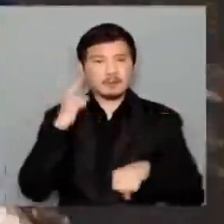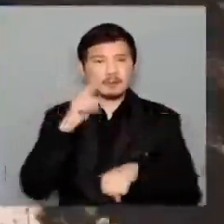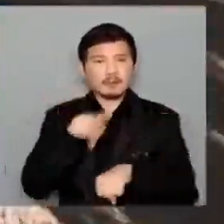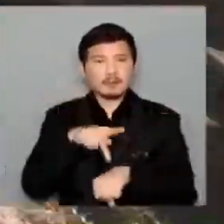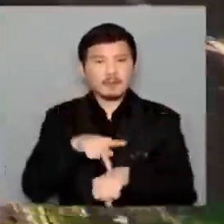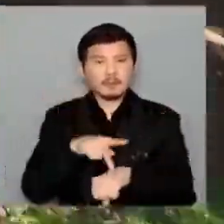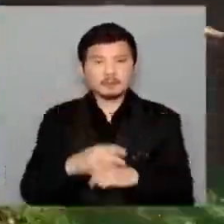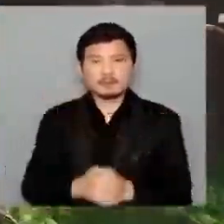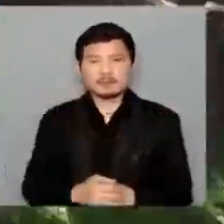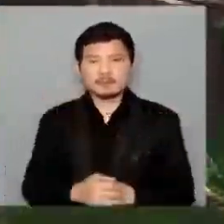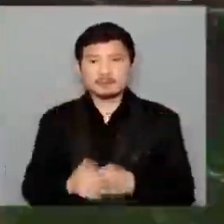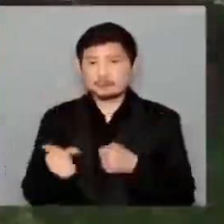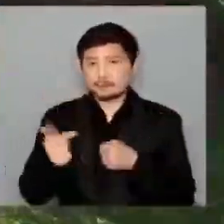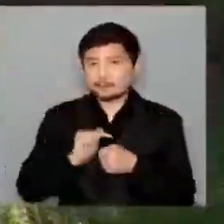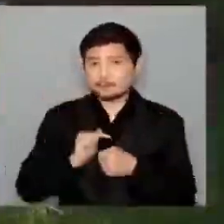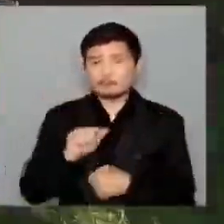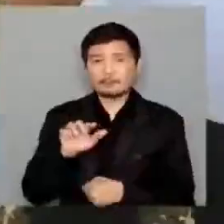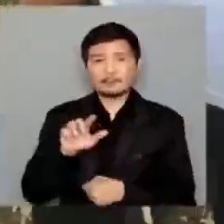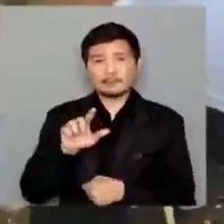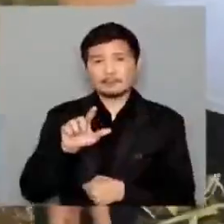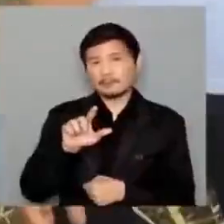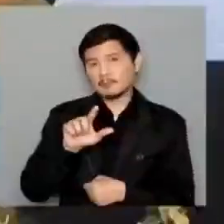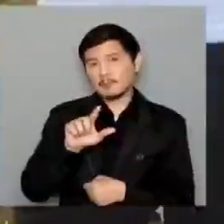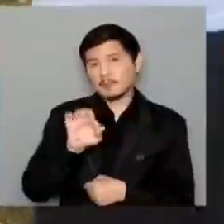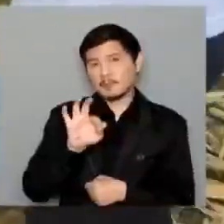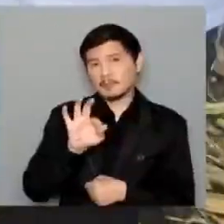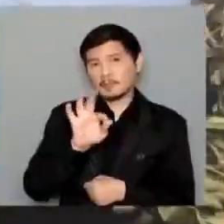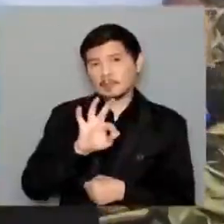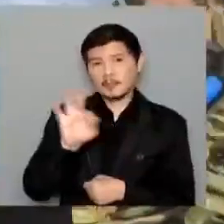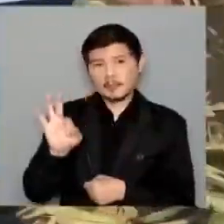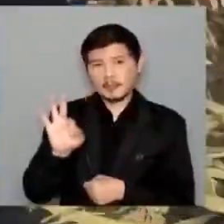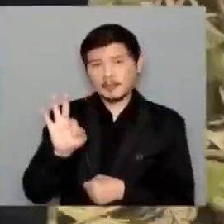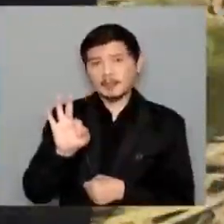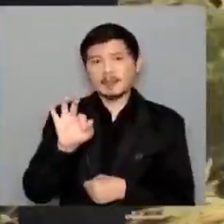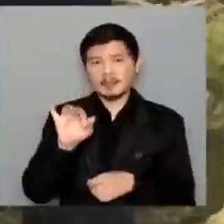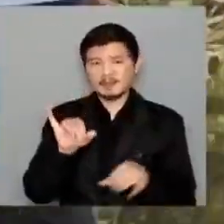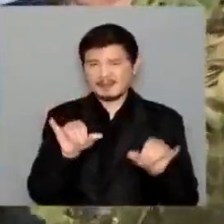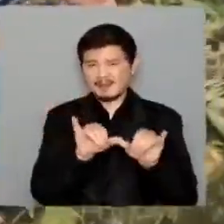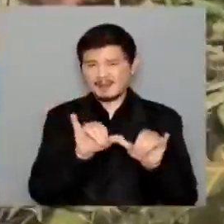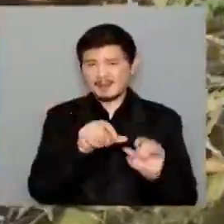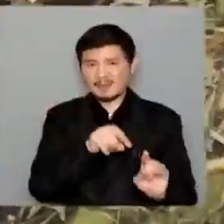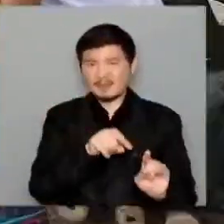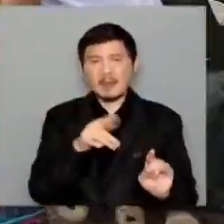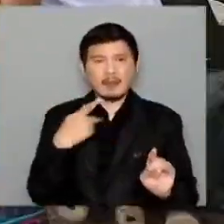Since 1999, 1,500 hectares of the watershed have gone through